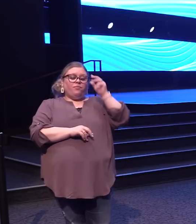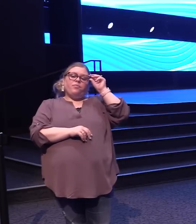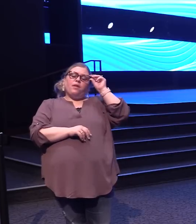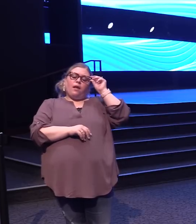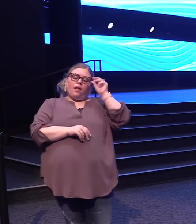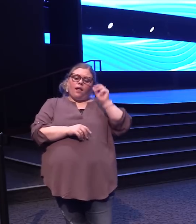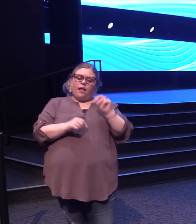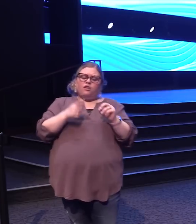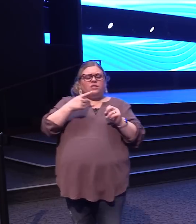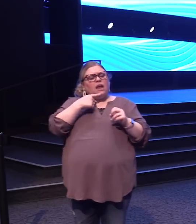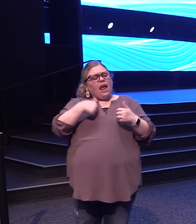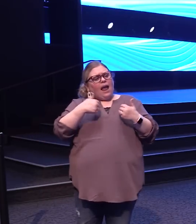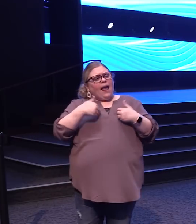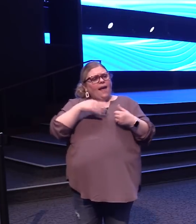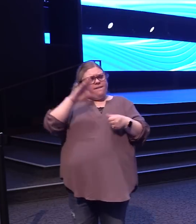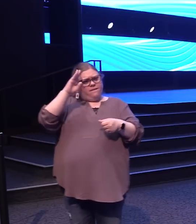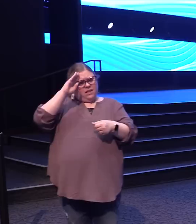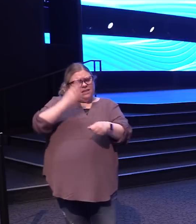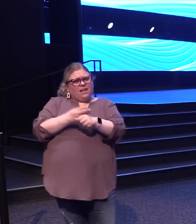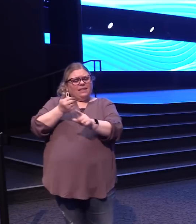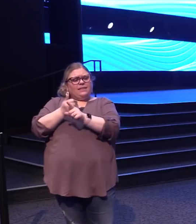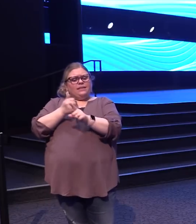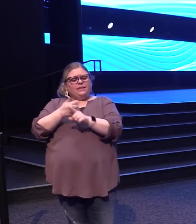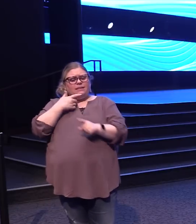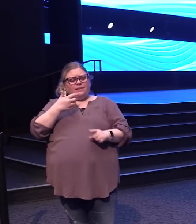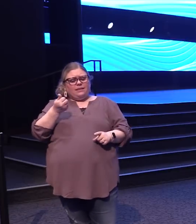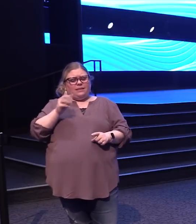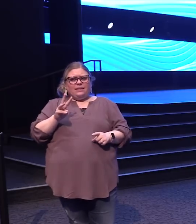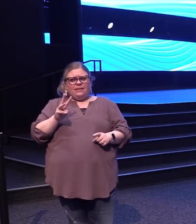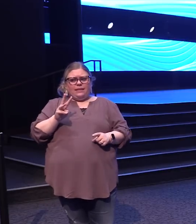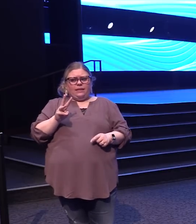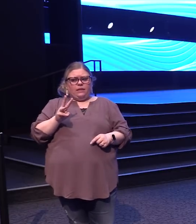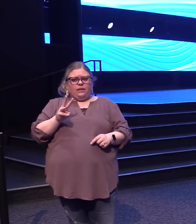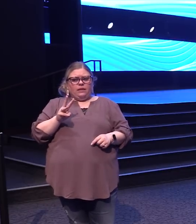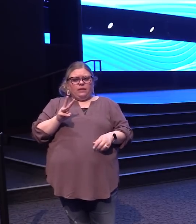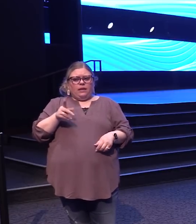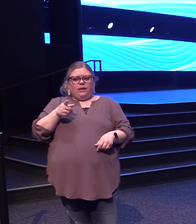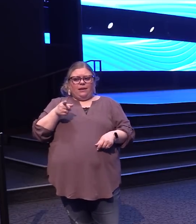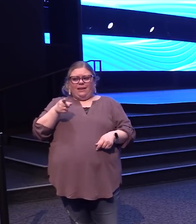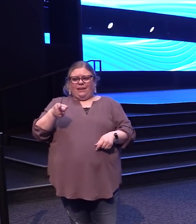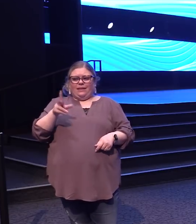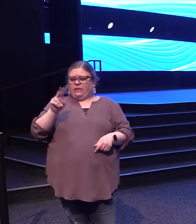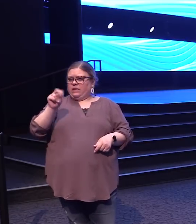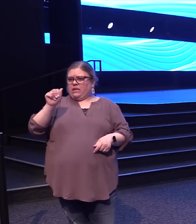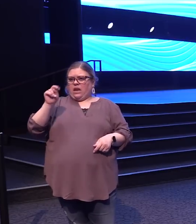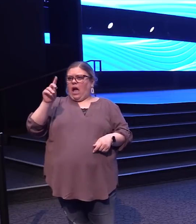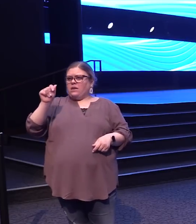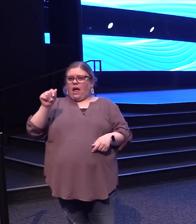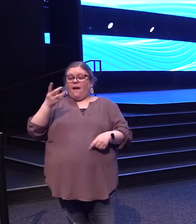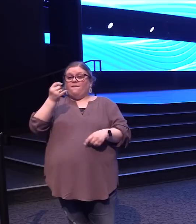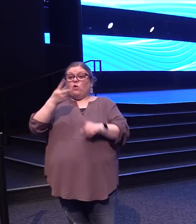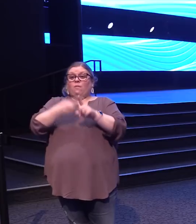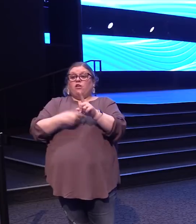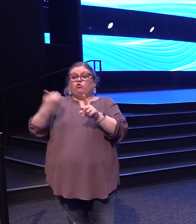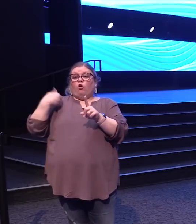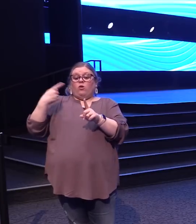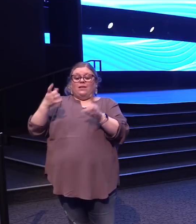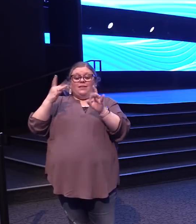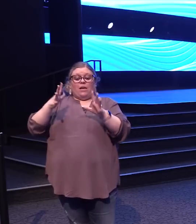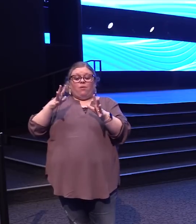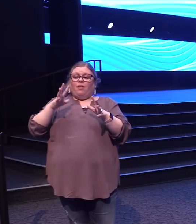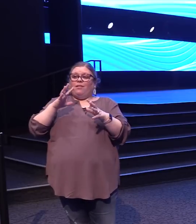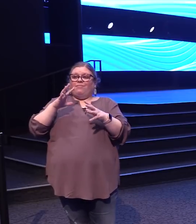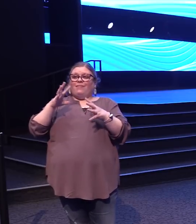And they just said, I have a son. He's 16 years old and he's called Nanda. And a few months ago, he was in a terrible accident at